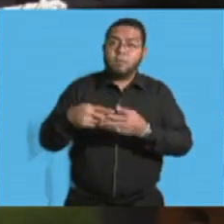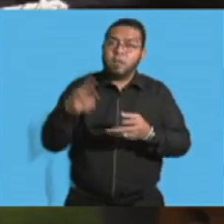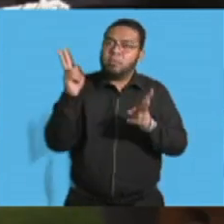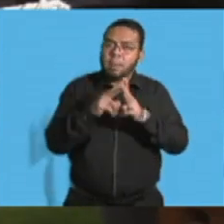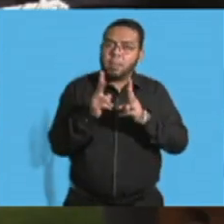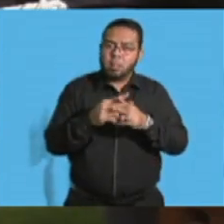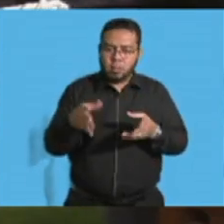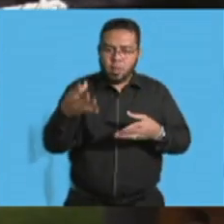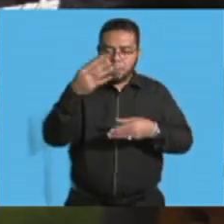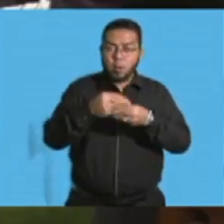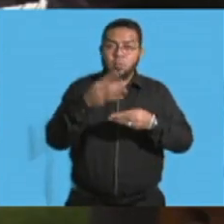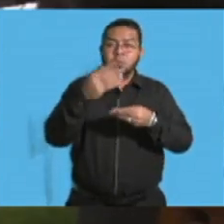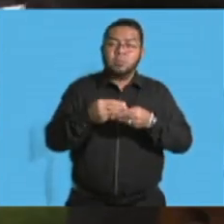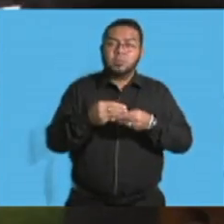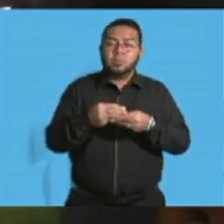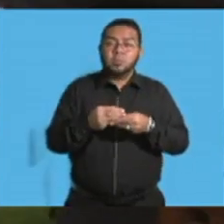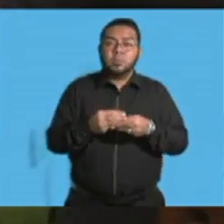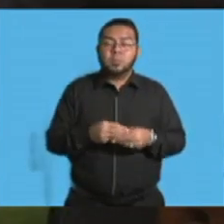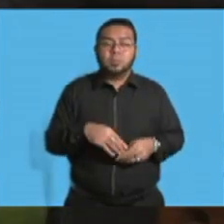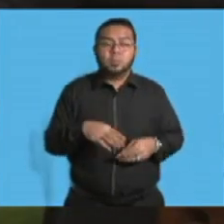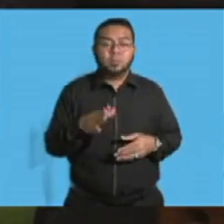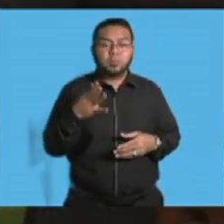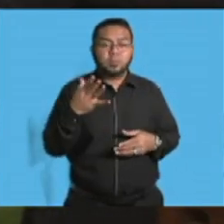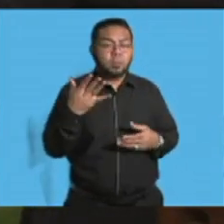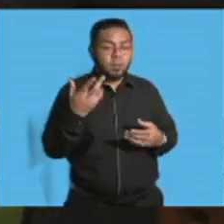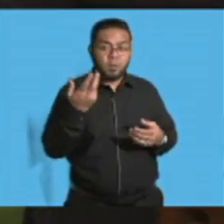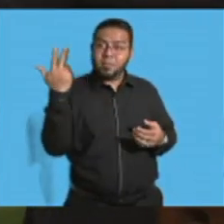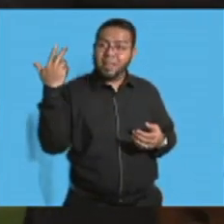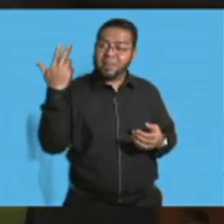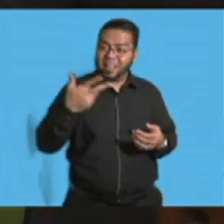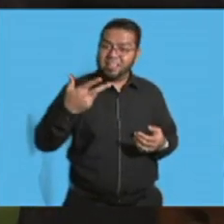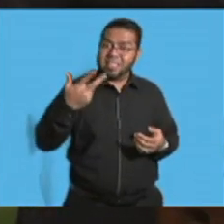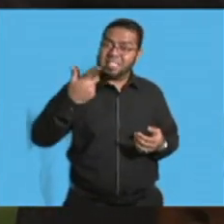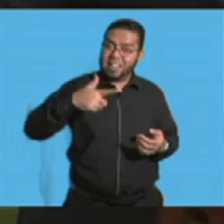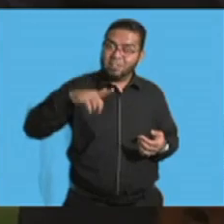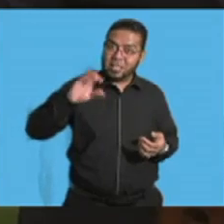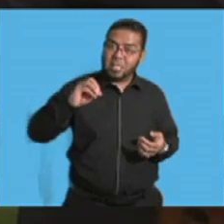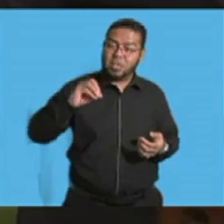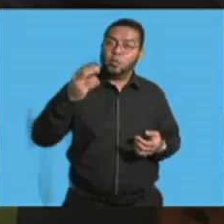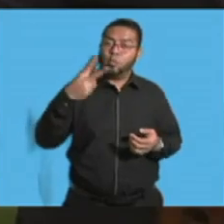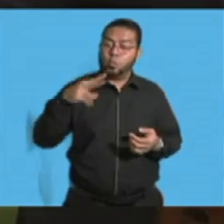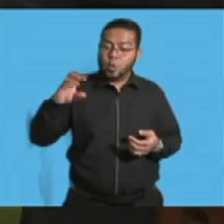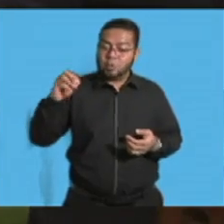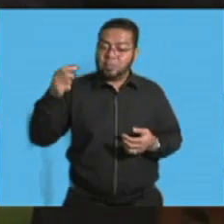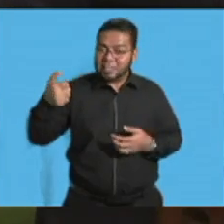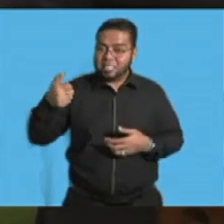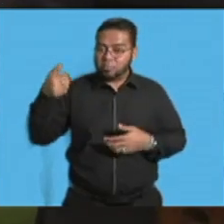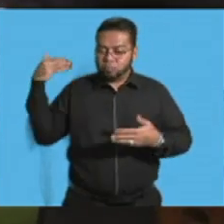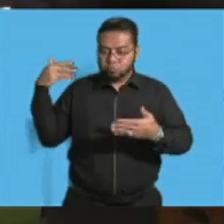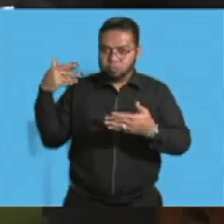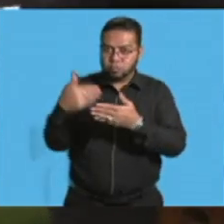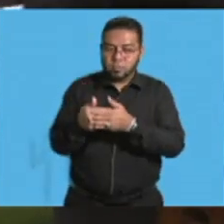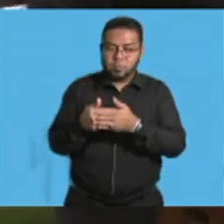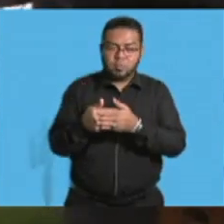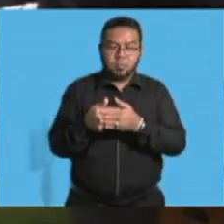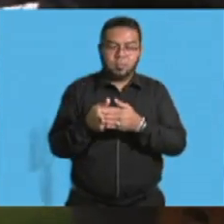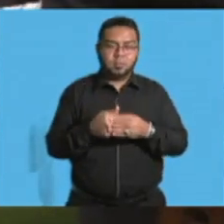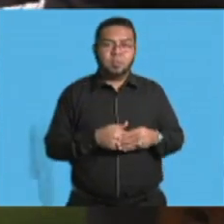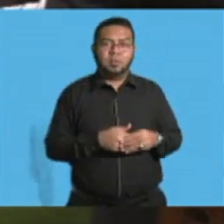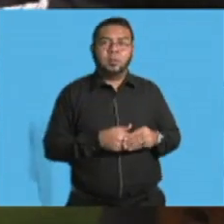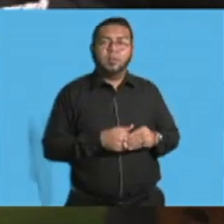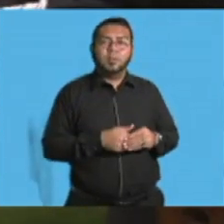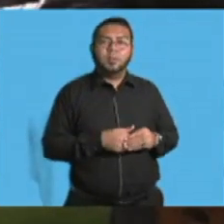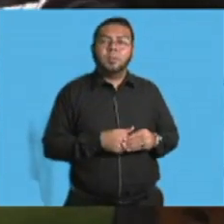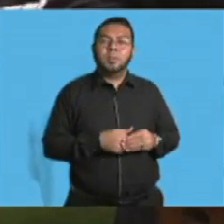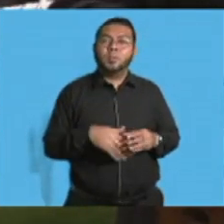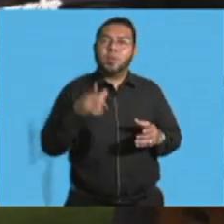capital expenditure than previous governments from 1970 to 2006. But for every dollar of capex, we have borrowed